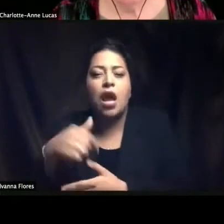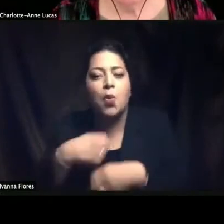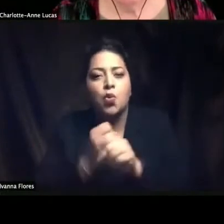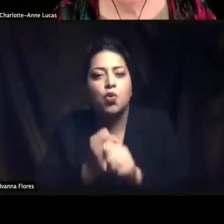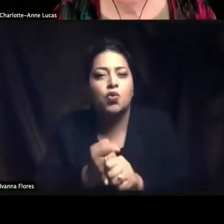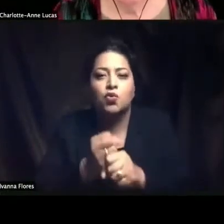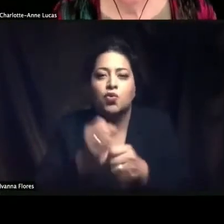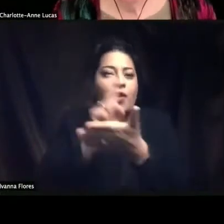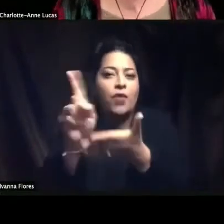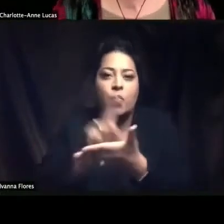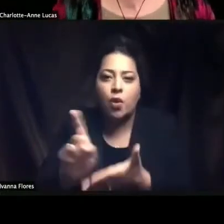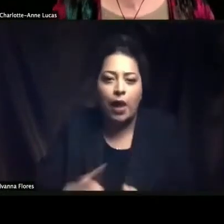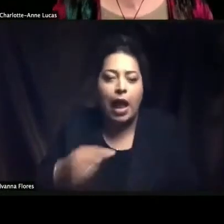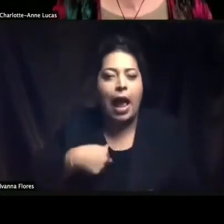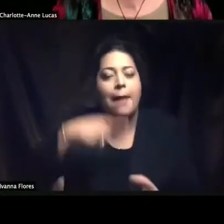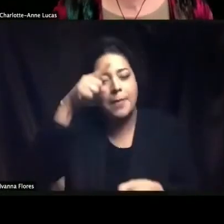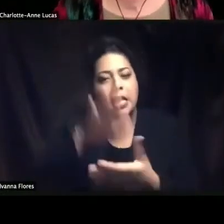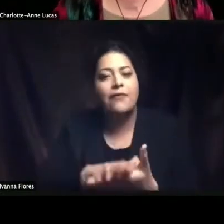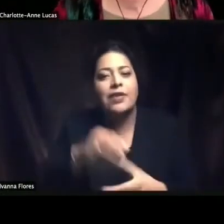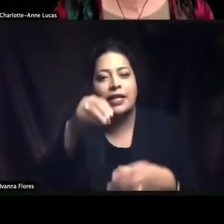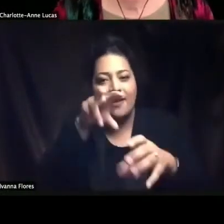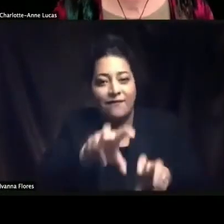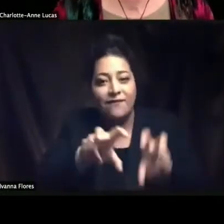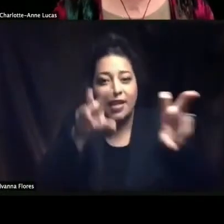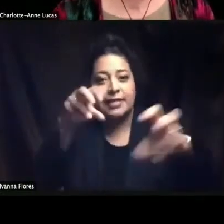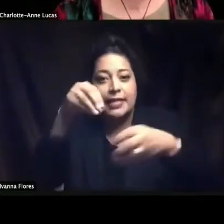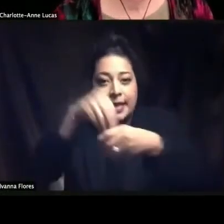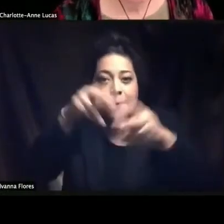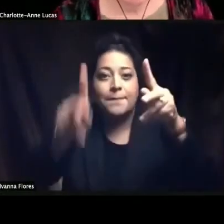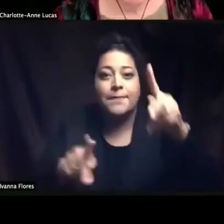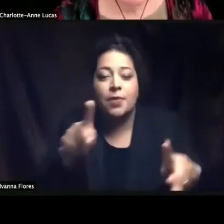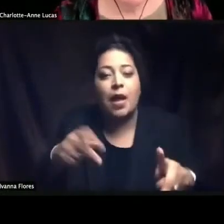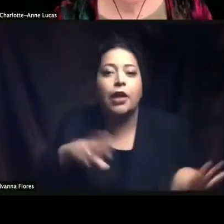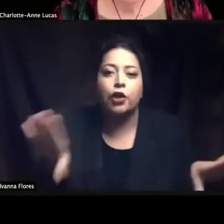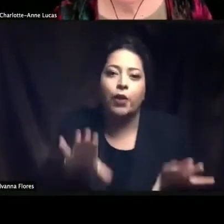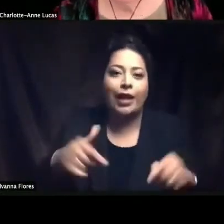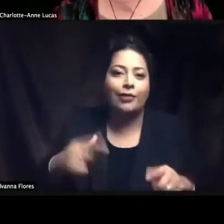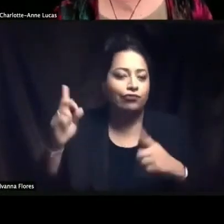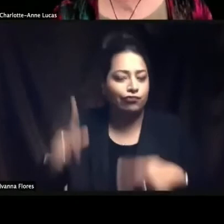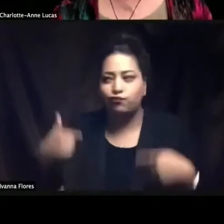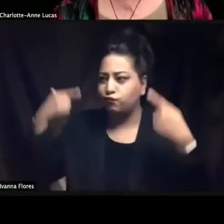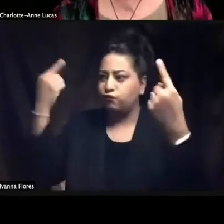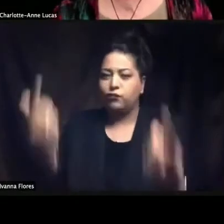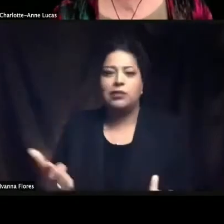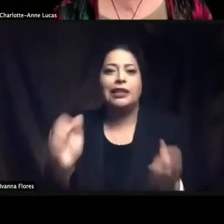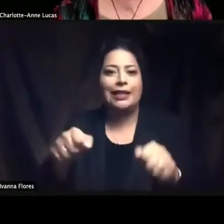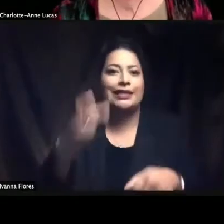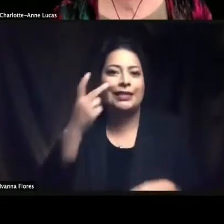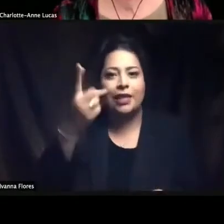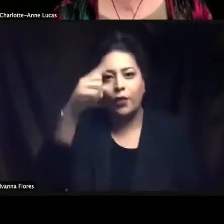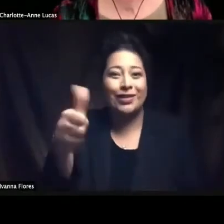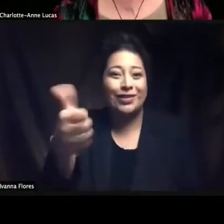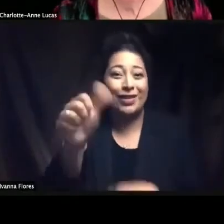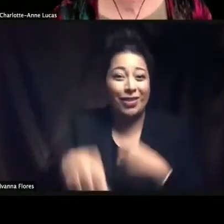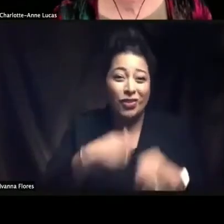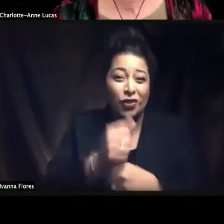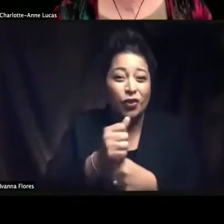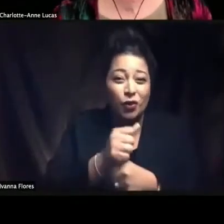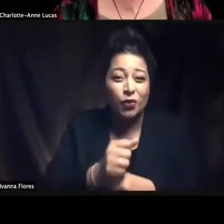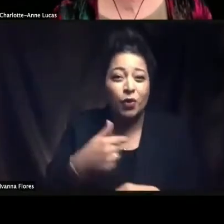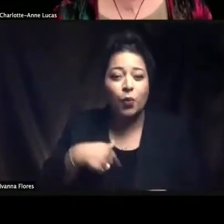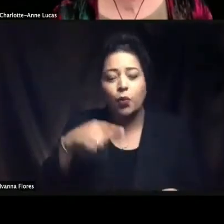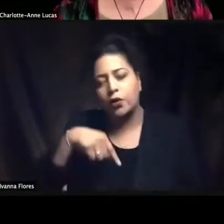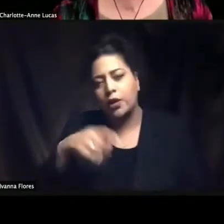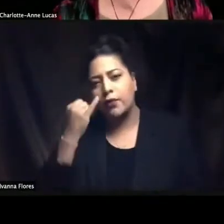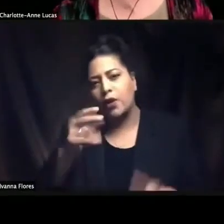in investing in people, and I have done that. It's been well documented for the last 10 years. I believe investing in people.